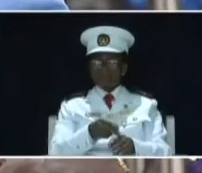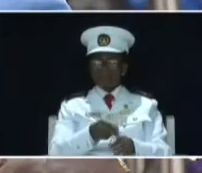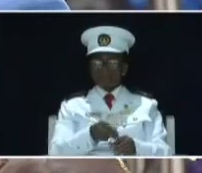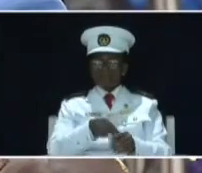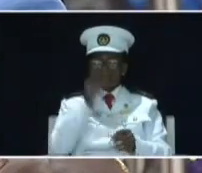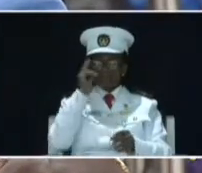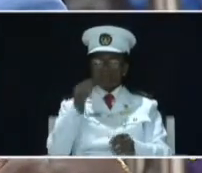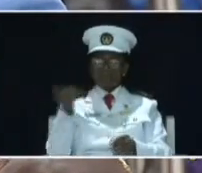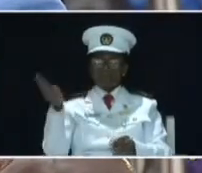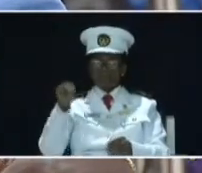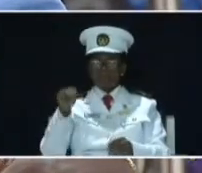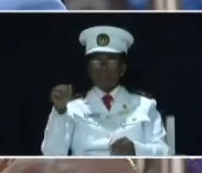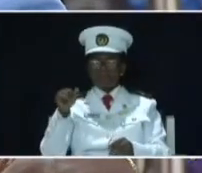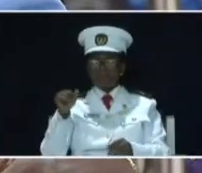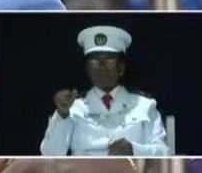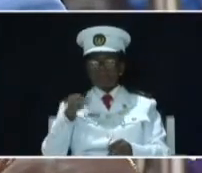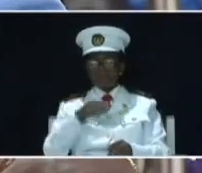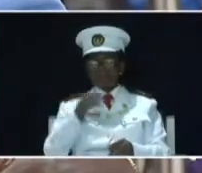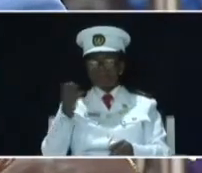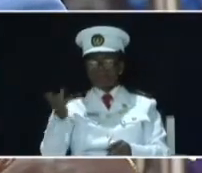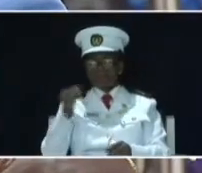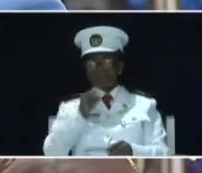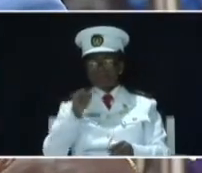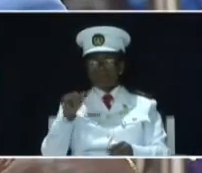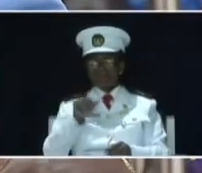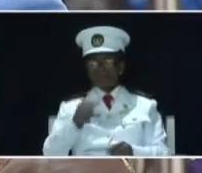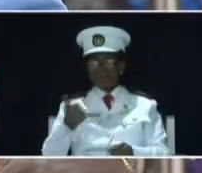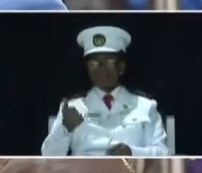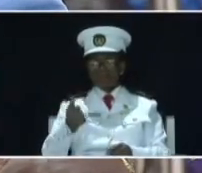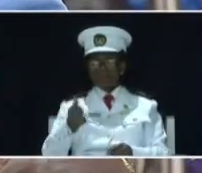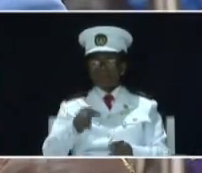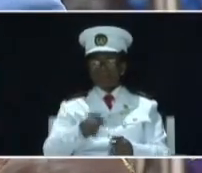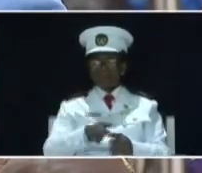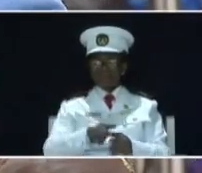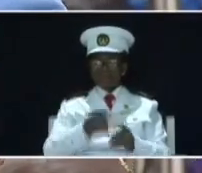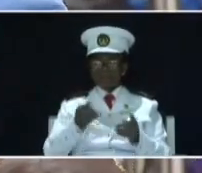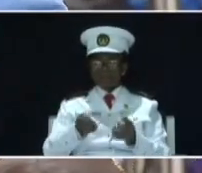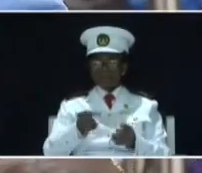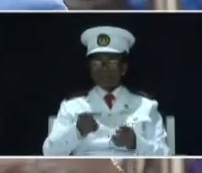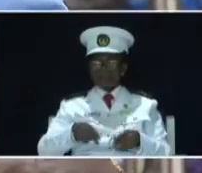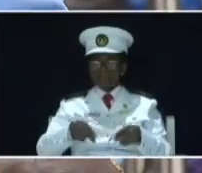But then there is another group higher than staff,